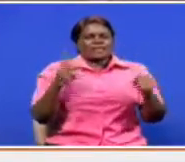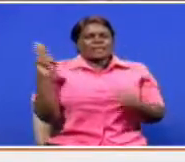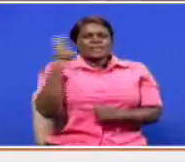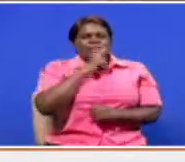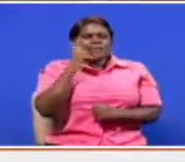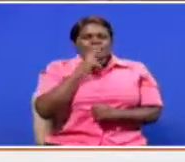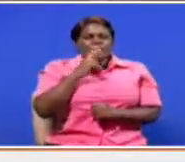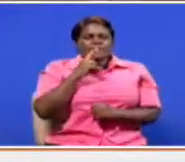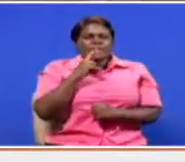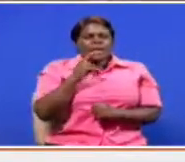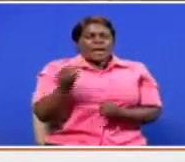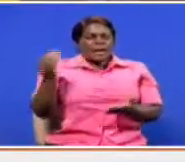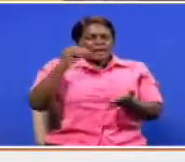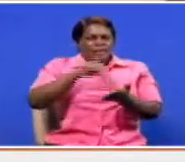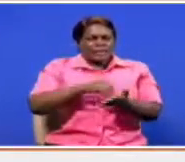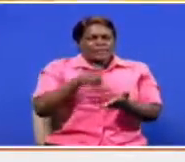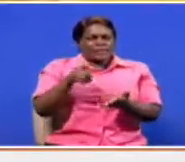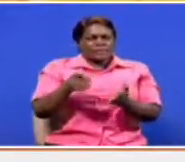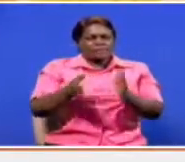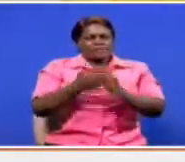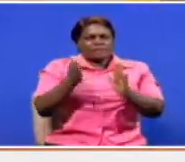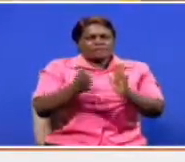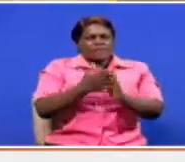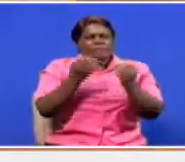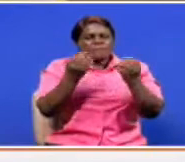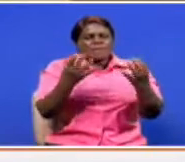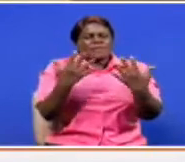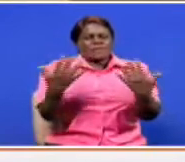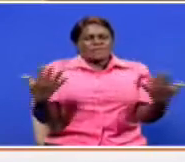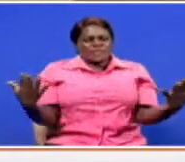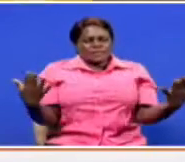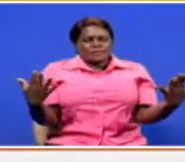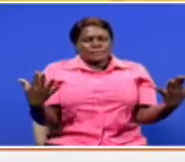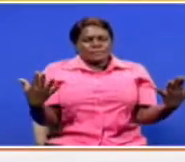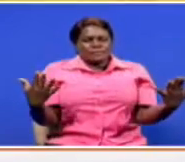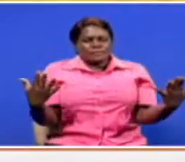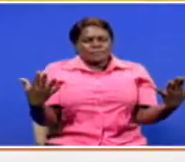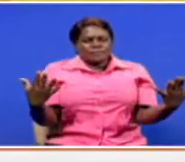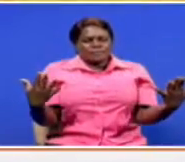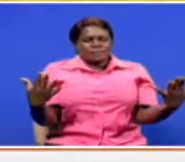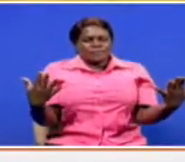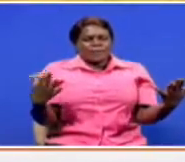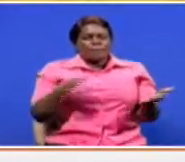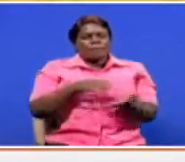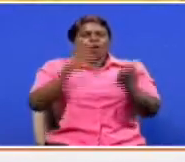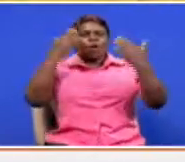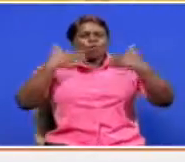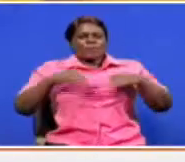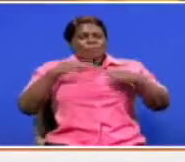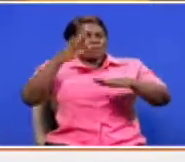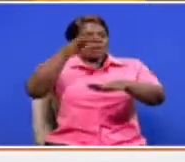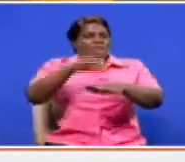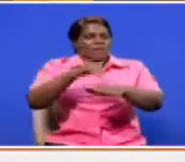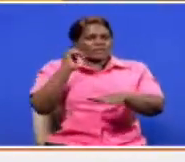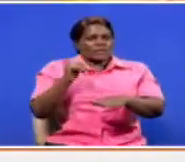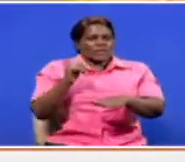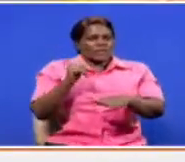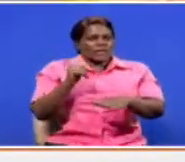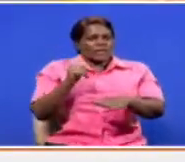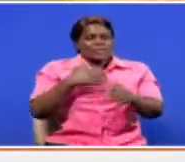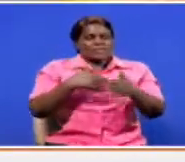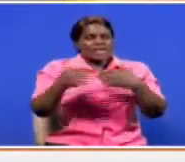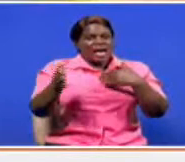its resurgence is catalyzed by several factors. They say most people infected do not